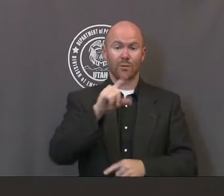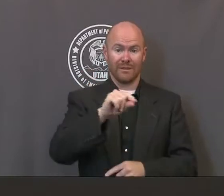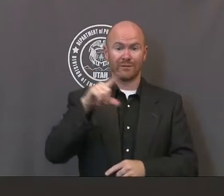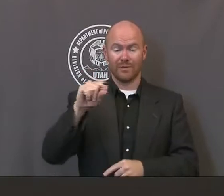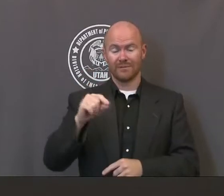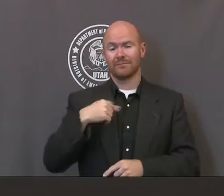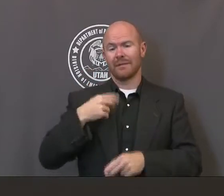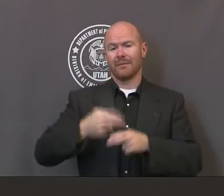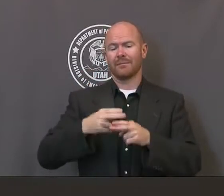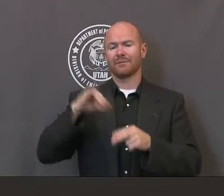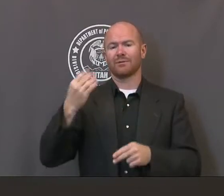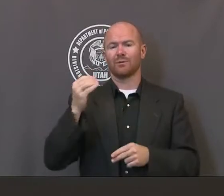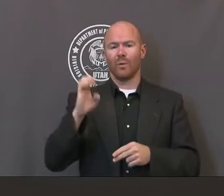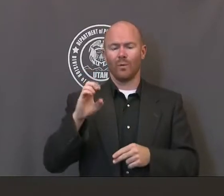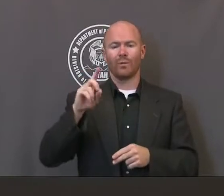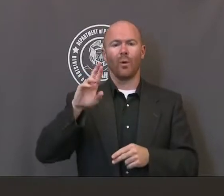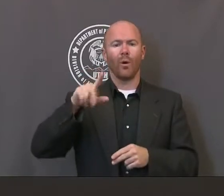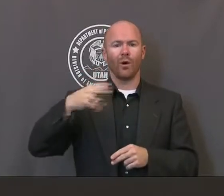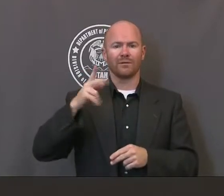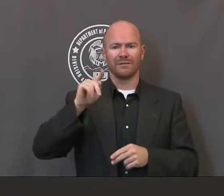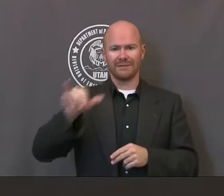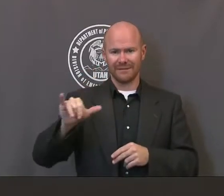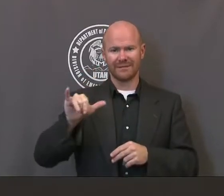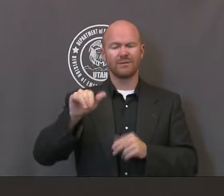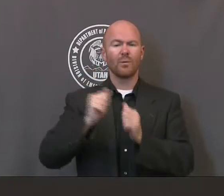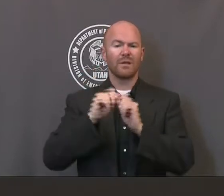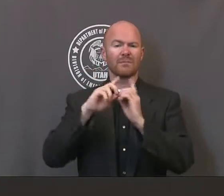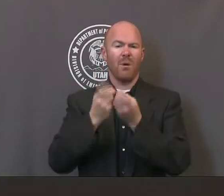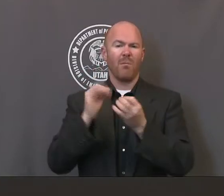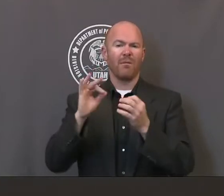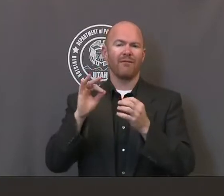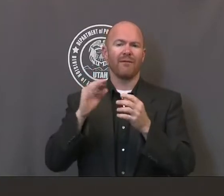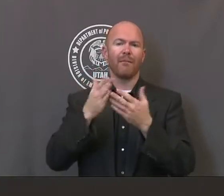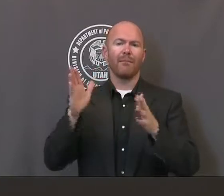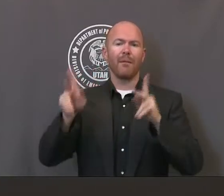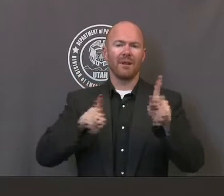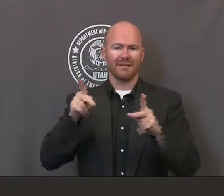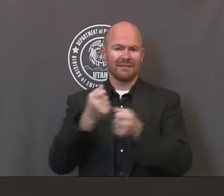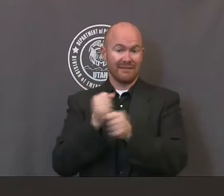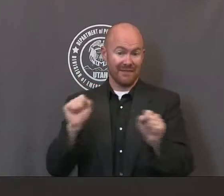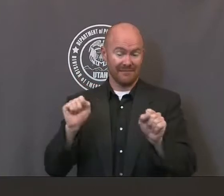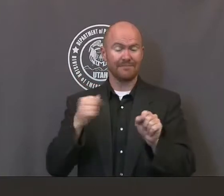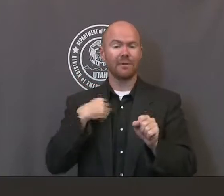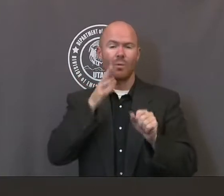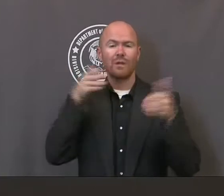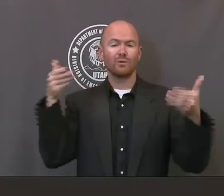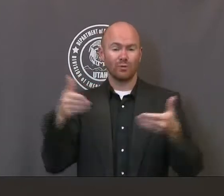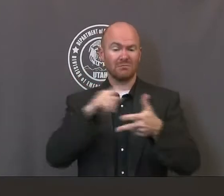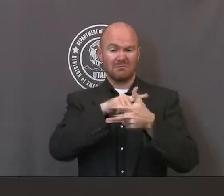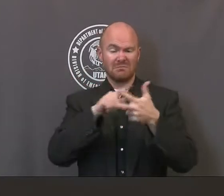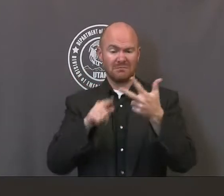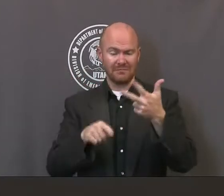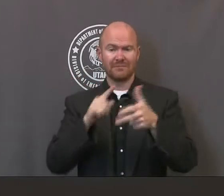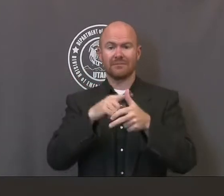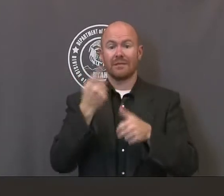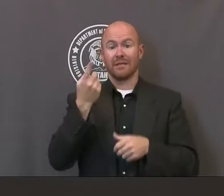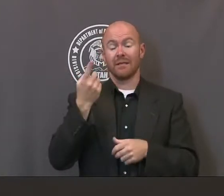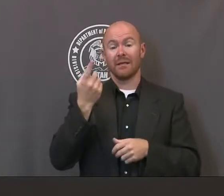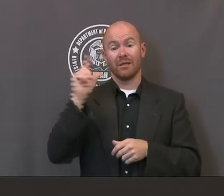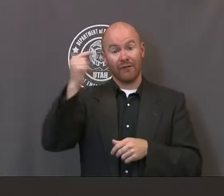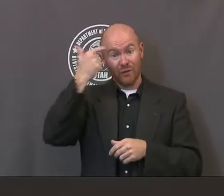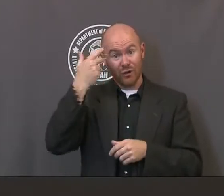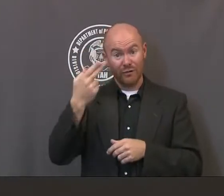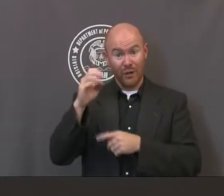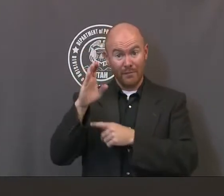is Joe Doherty. I'm with the Utah Department of Public Safety. It's my pleasure to introduce Governor Gary Herbert, Dr. Angela Dunn, the state